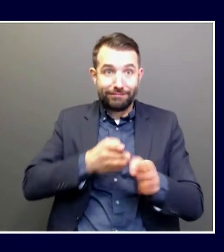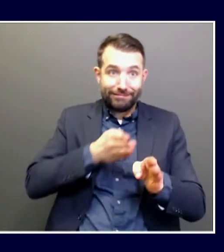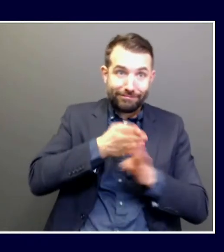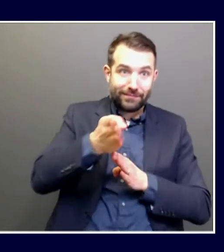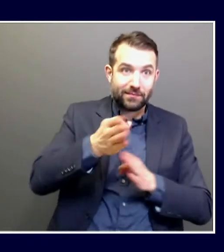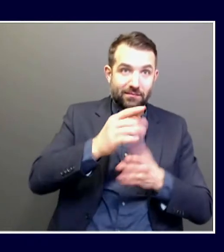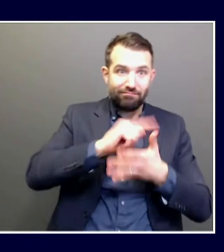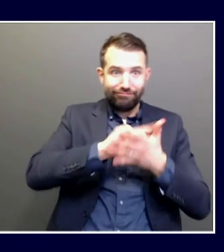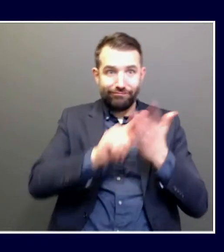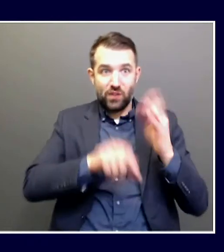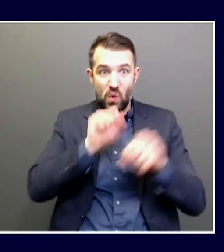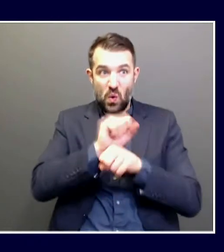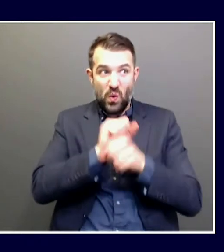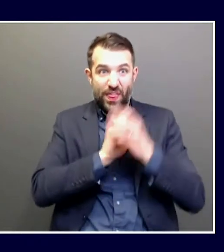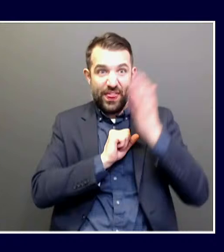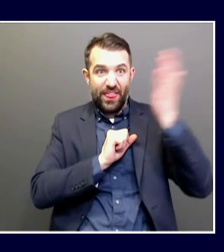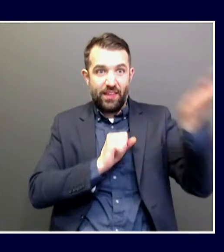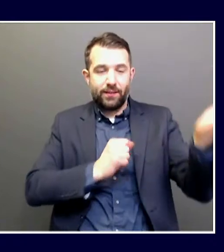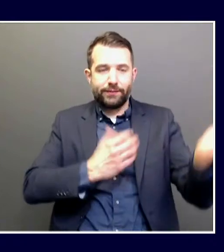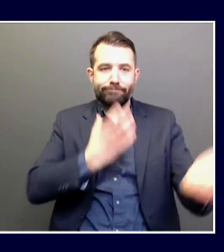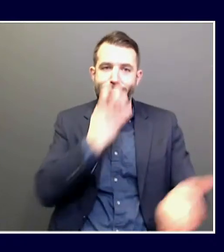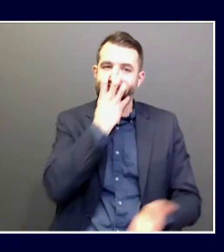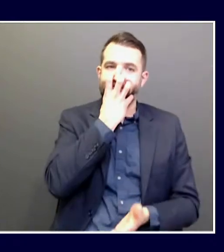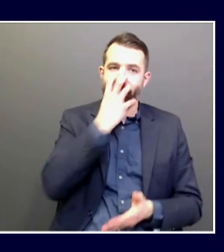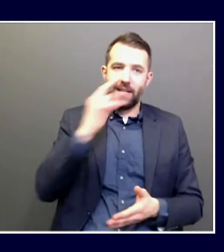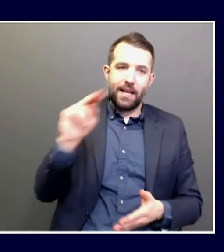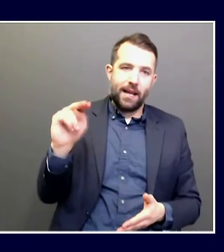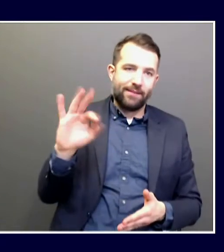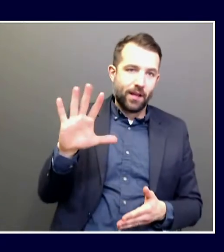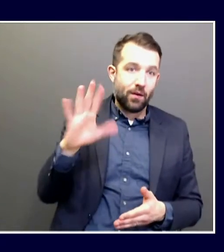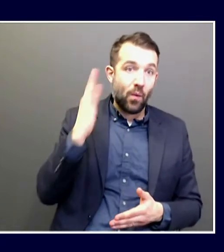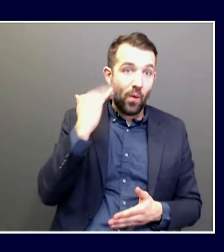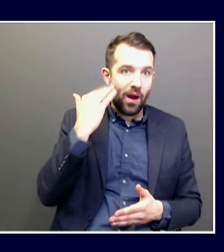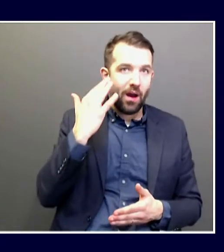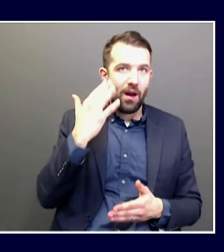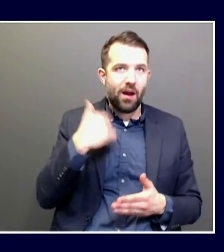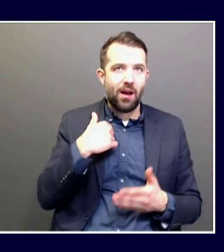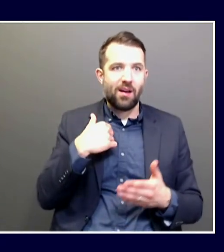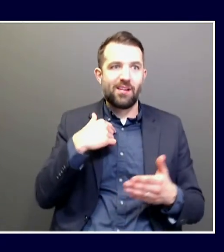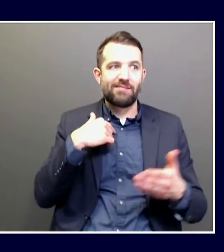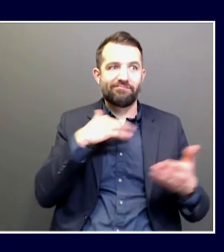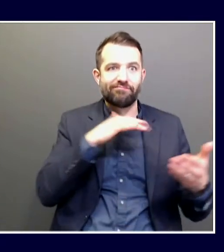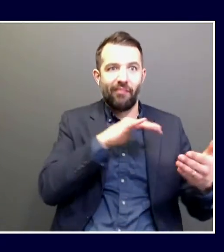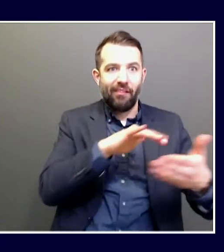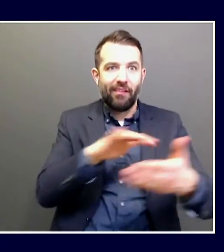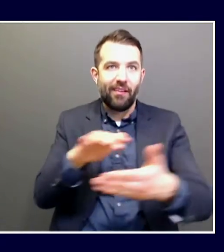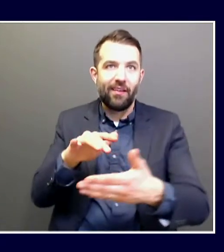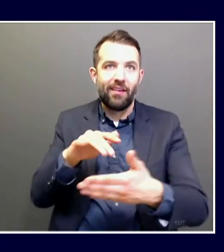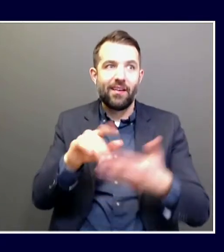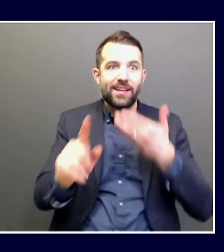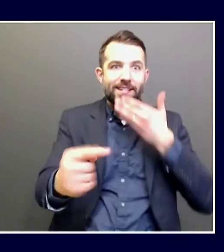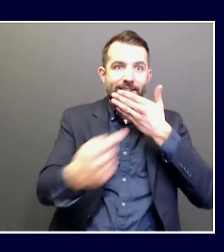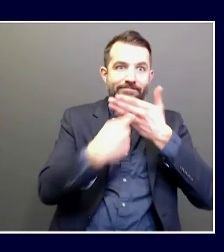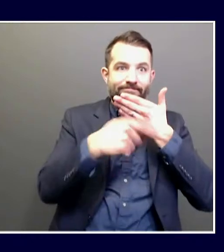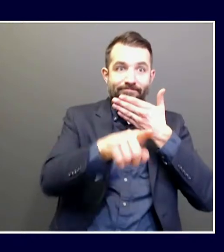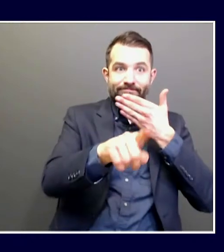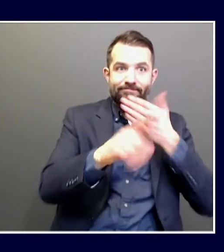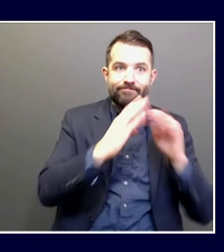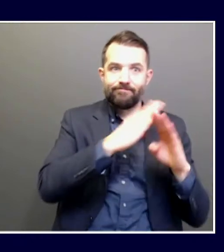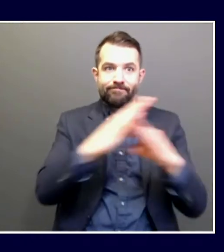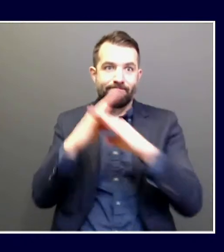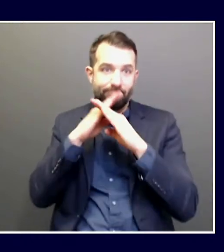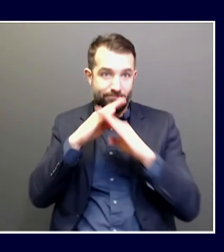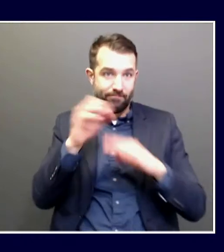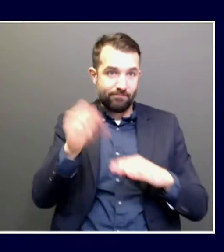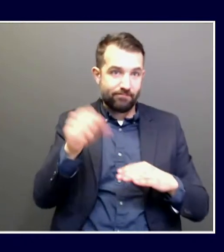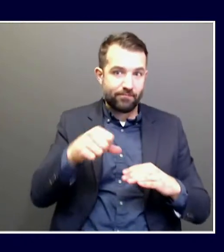well. Thank you. Thanks, Corey. And the last question for the afternoon goes to Sean Murphy from Spectrum.